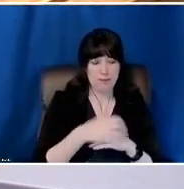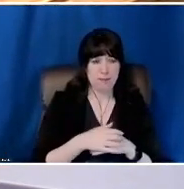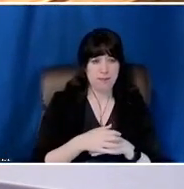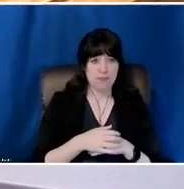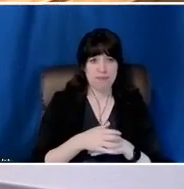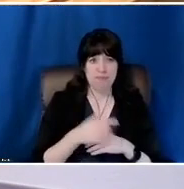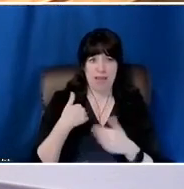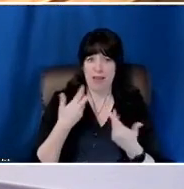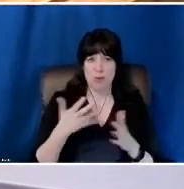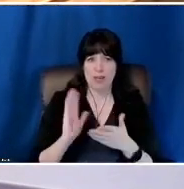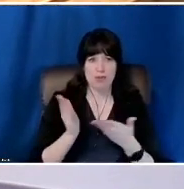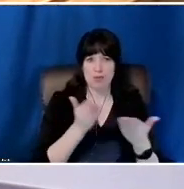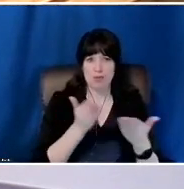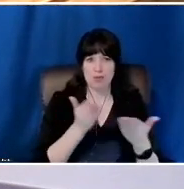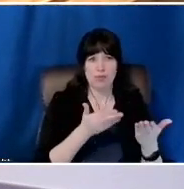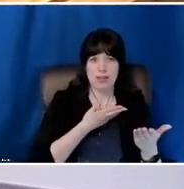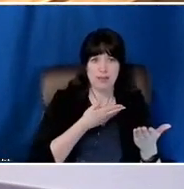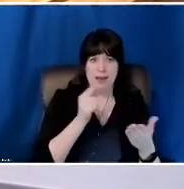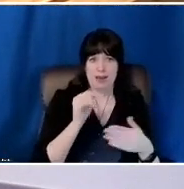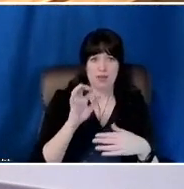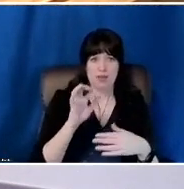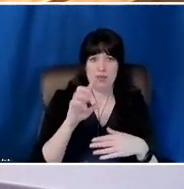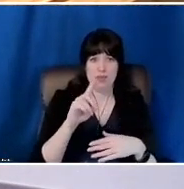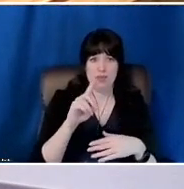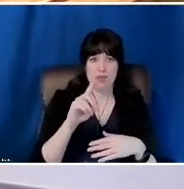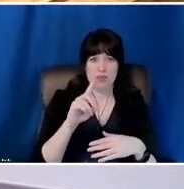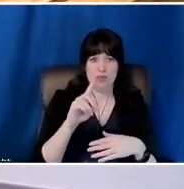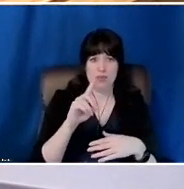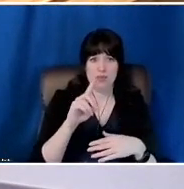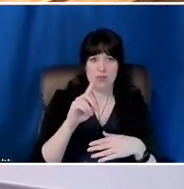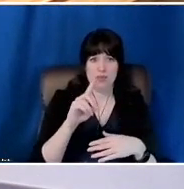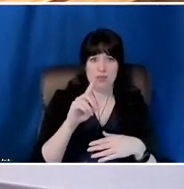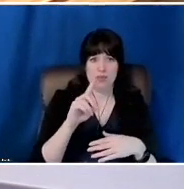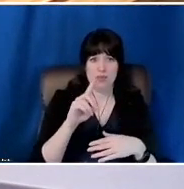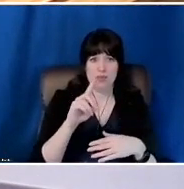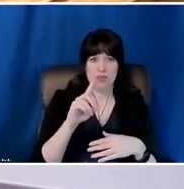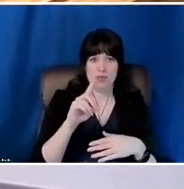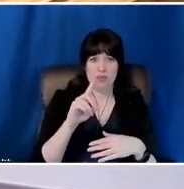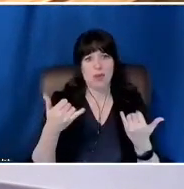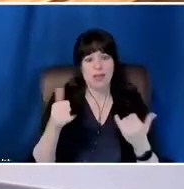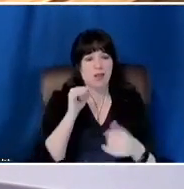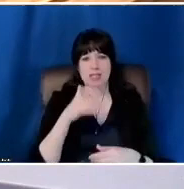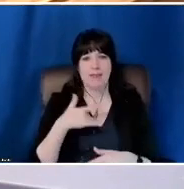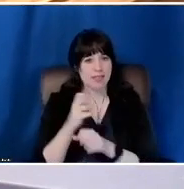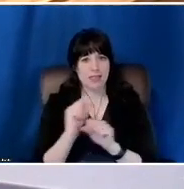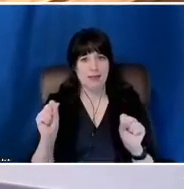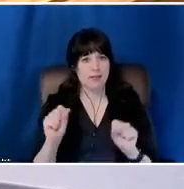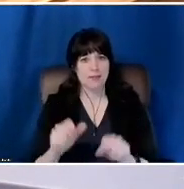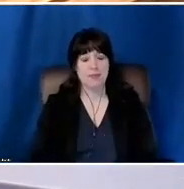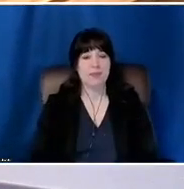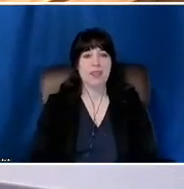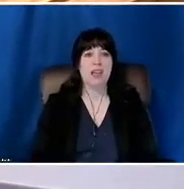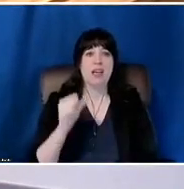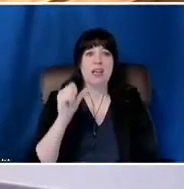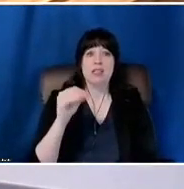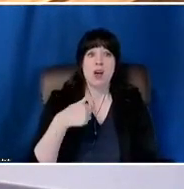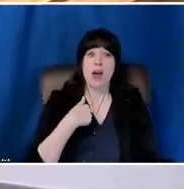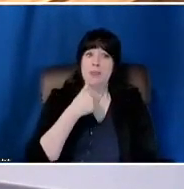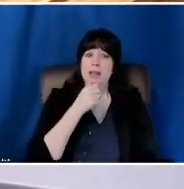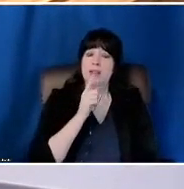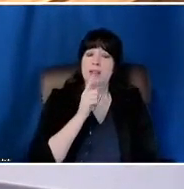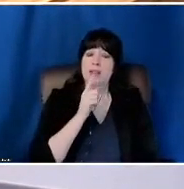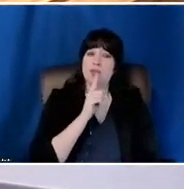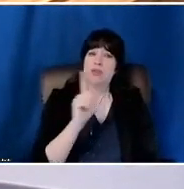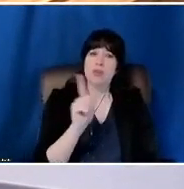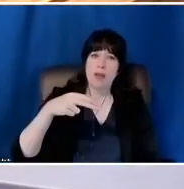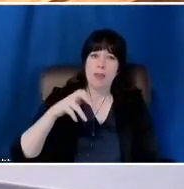bring my grandson to either of those parks right now. It just doesn't feel safe. So I'm not sure where the Parks